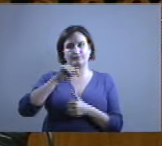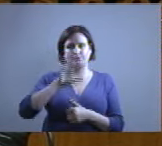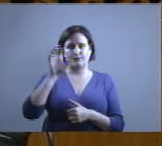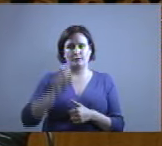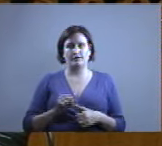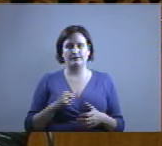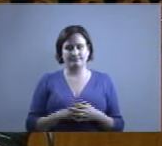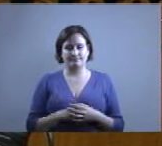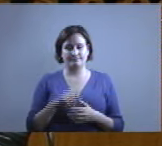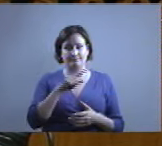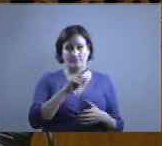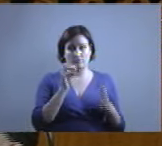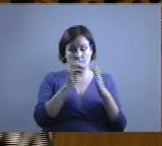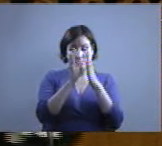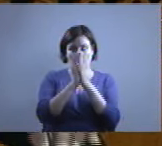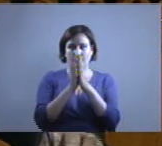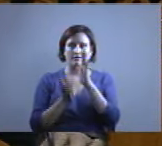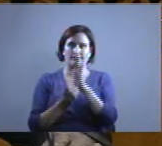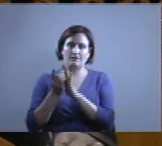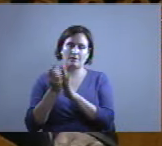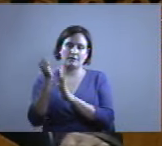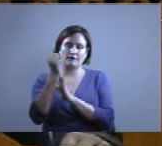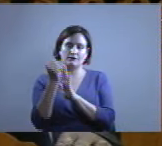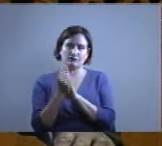development agenda.